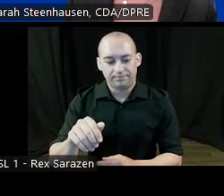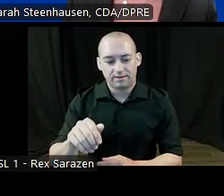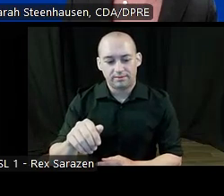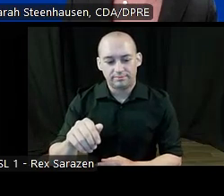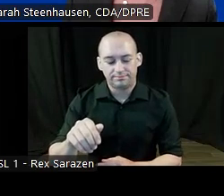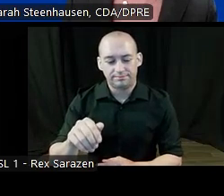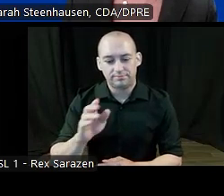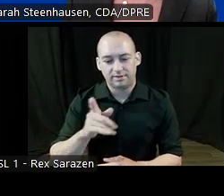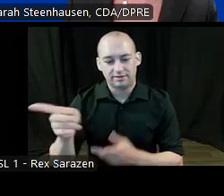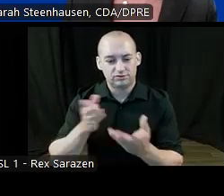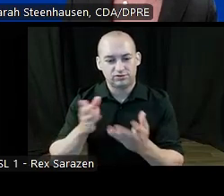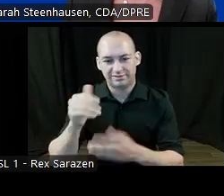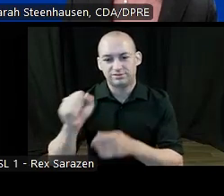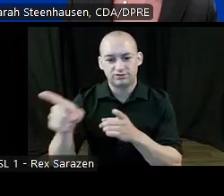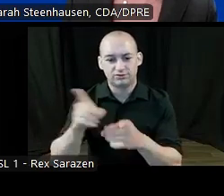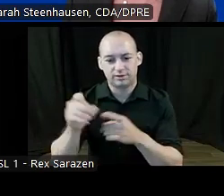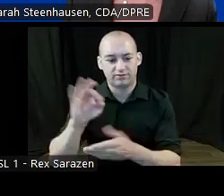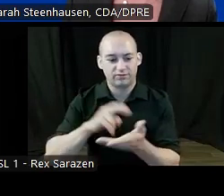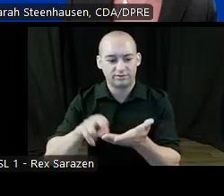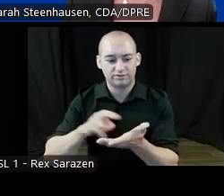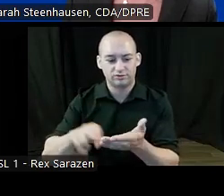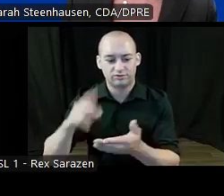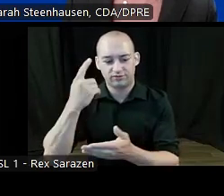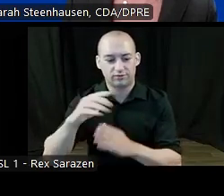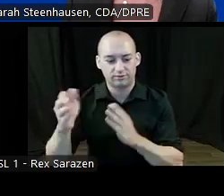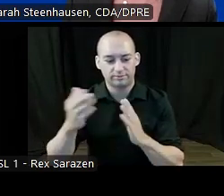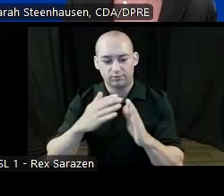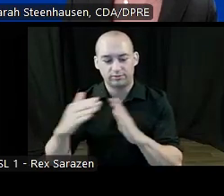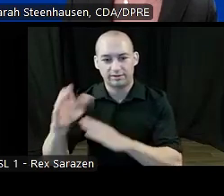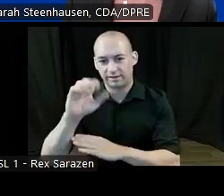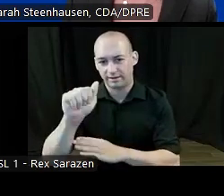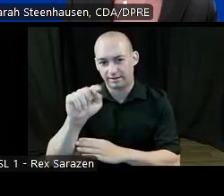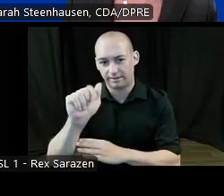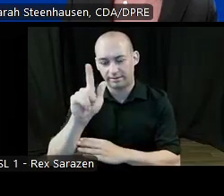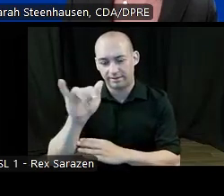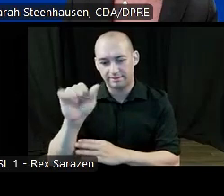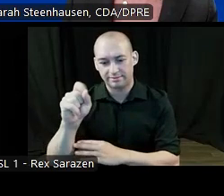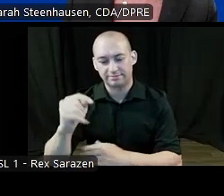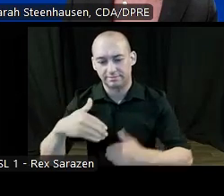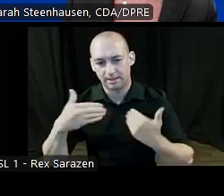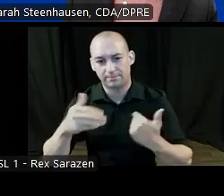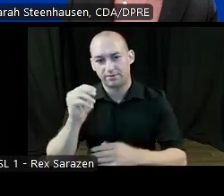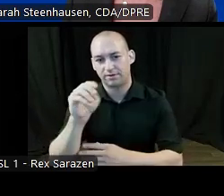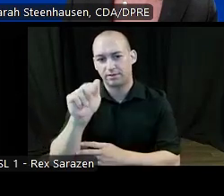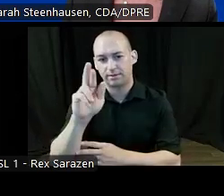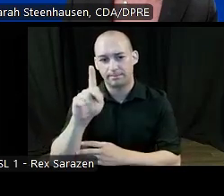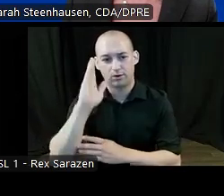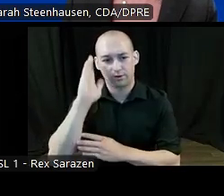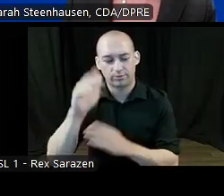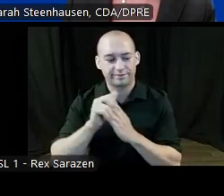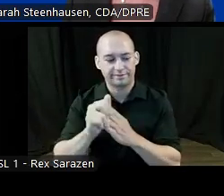of research for Community Catalyst. So we're so fortunate to have Mark helping lead this initiative, and he's going to be talking